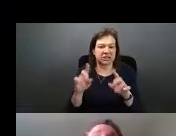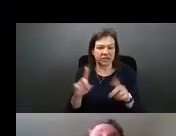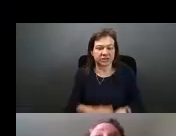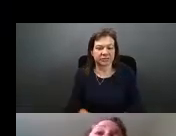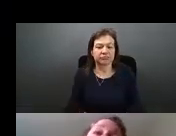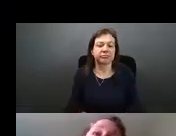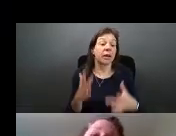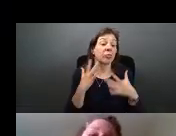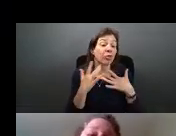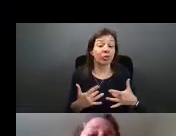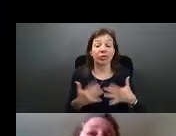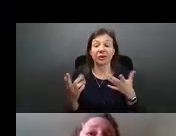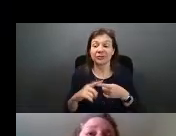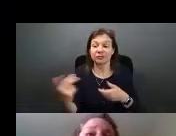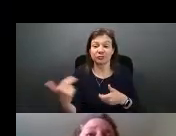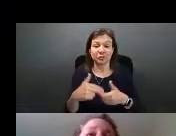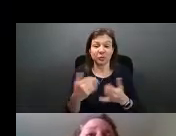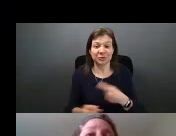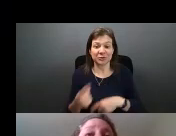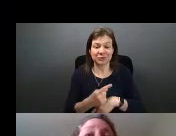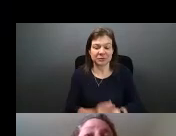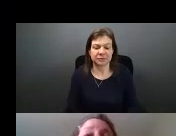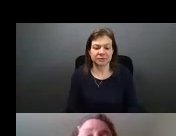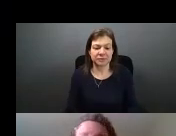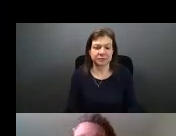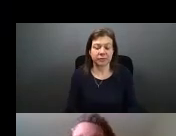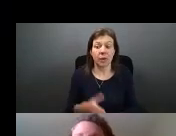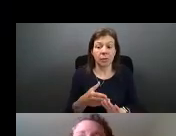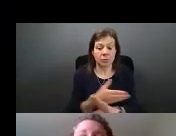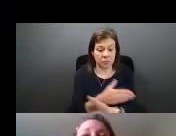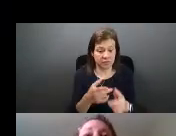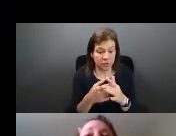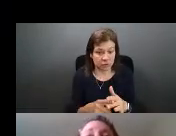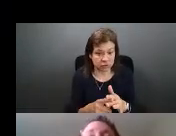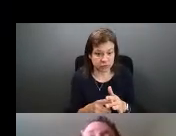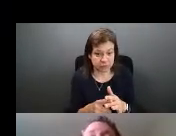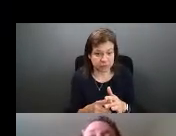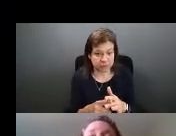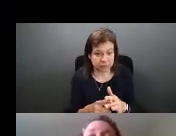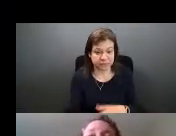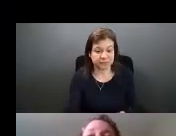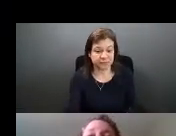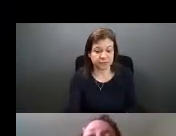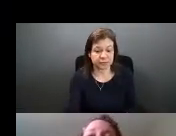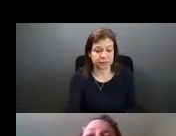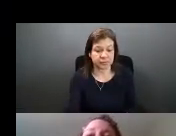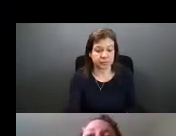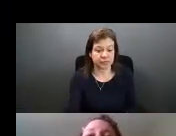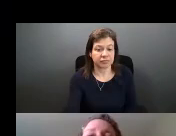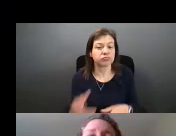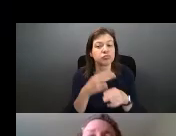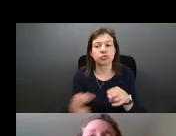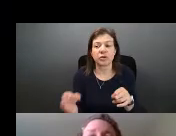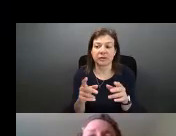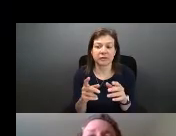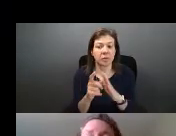so happy that you could join me today. Before we get started, I'd like to take a brief moment to introduce